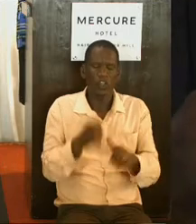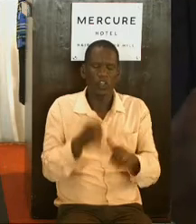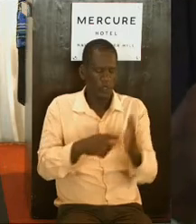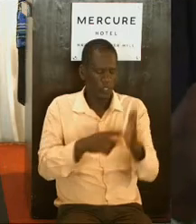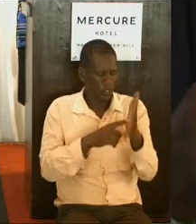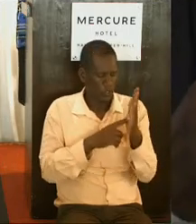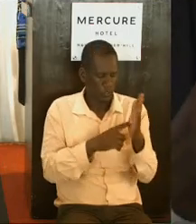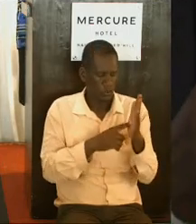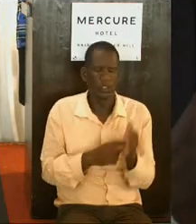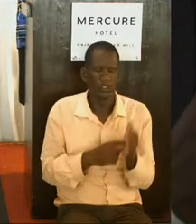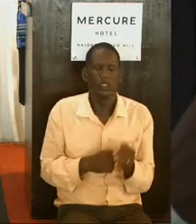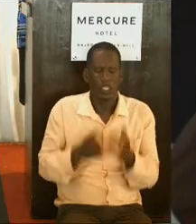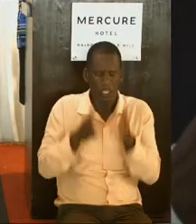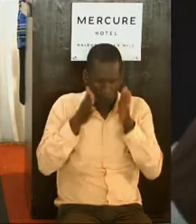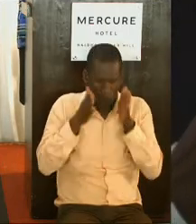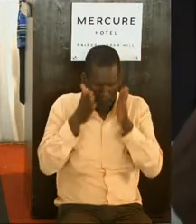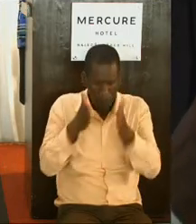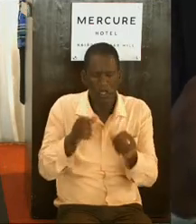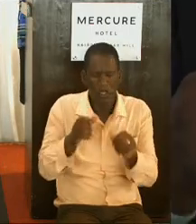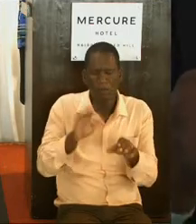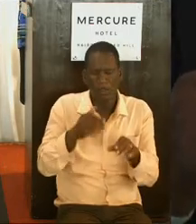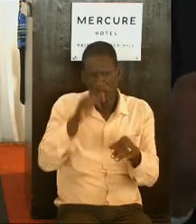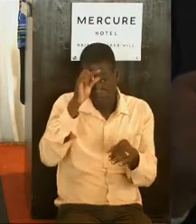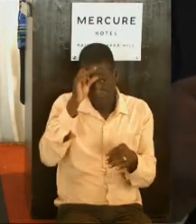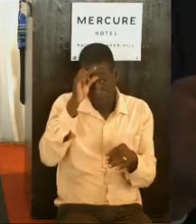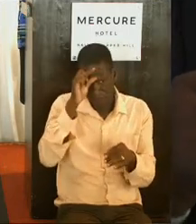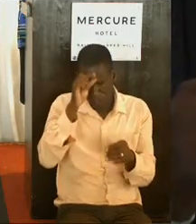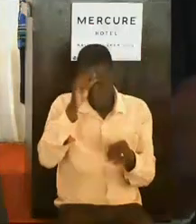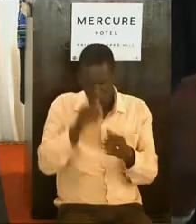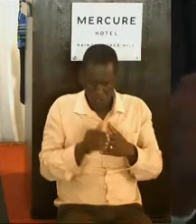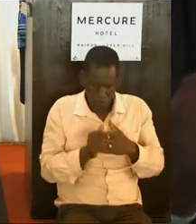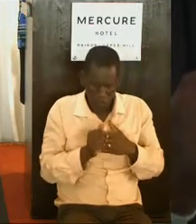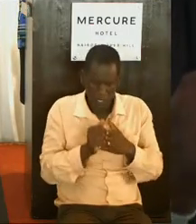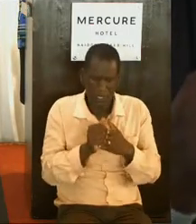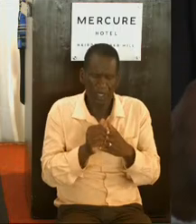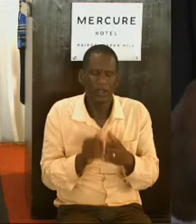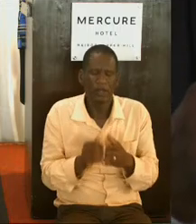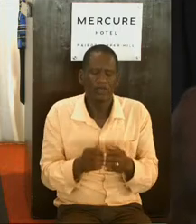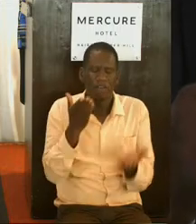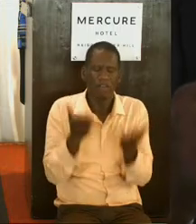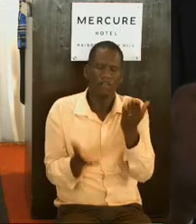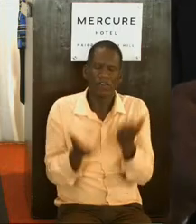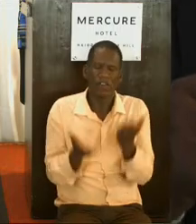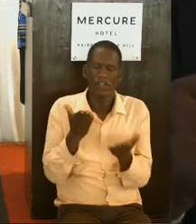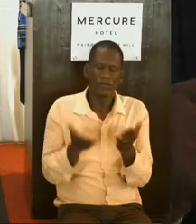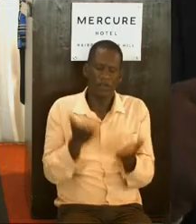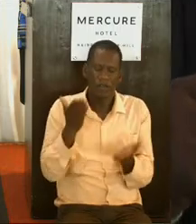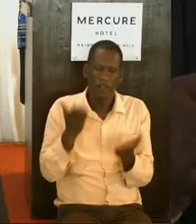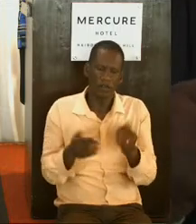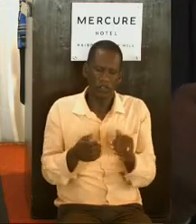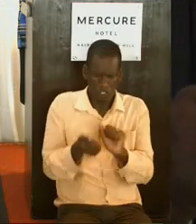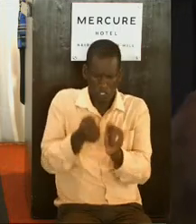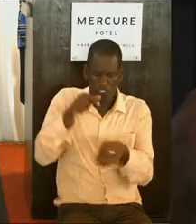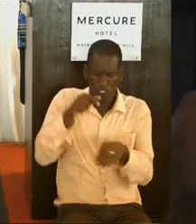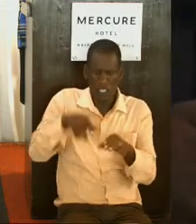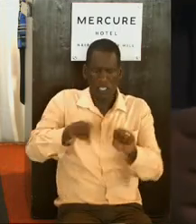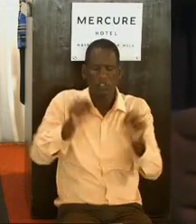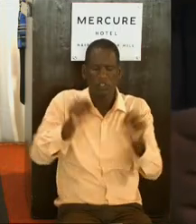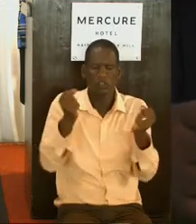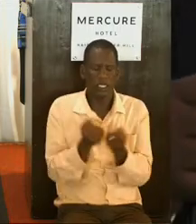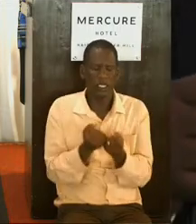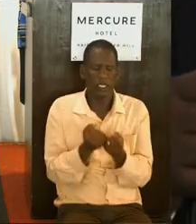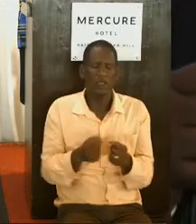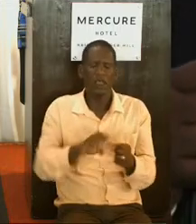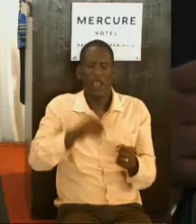demonstrates the commitment by government to drive the values driven I mean change within our society